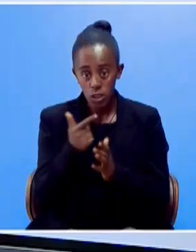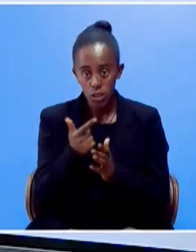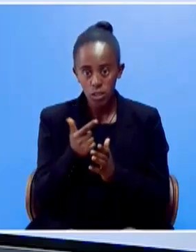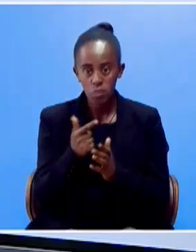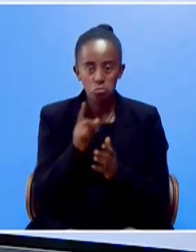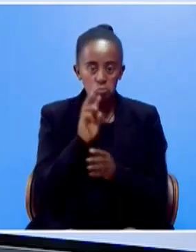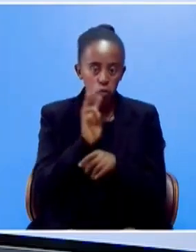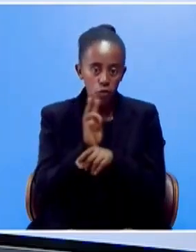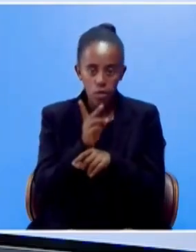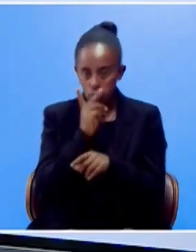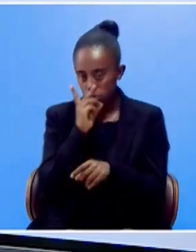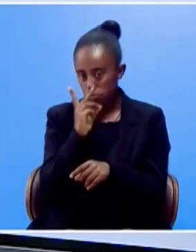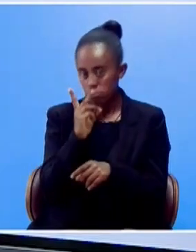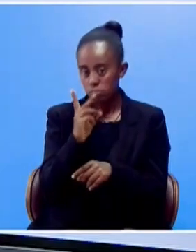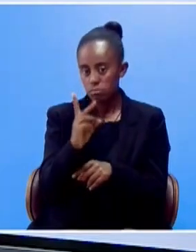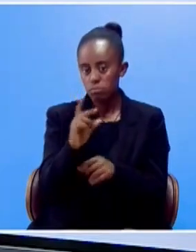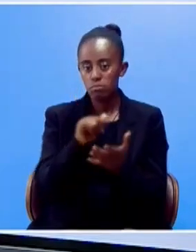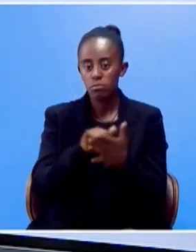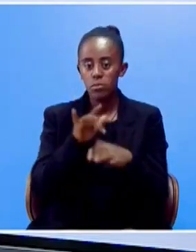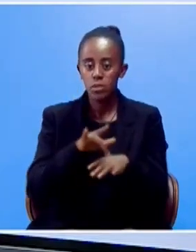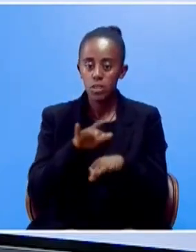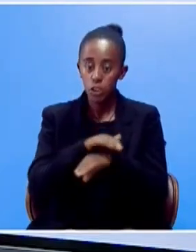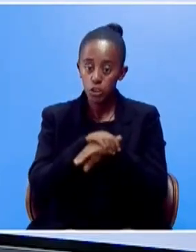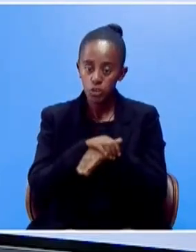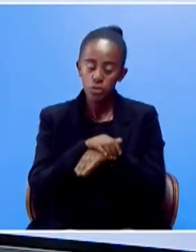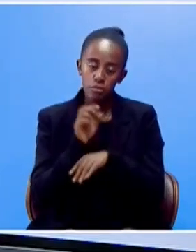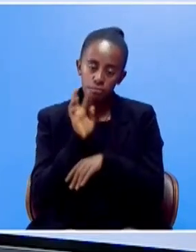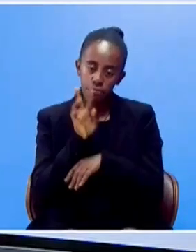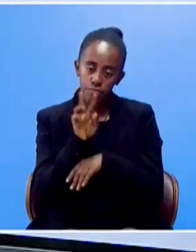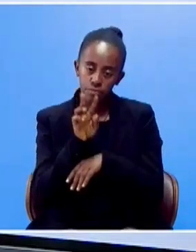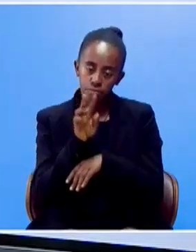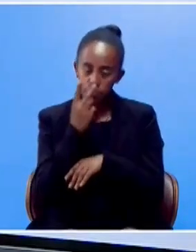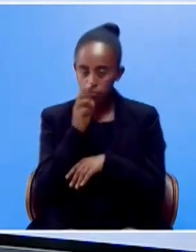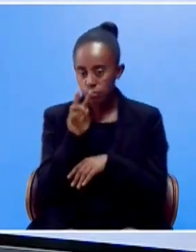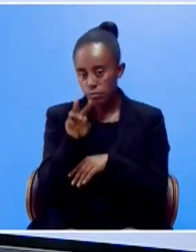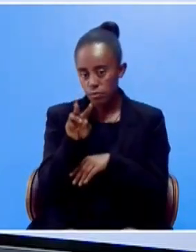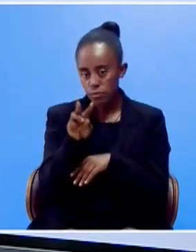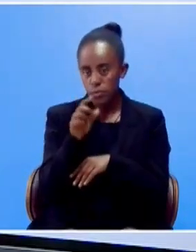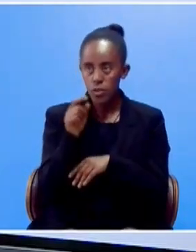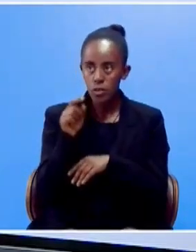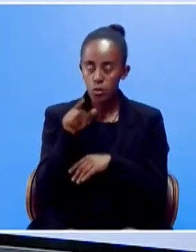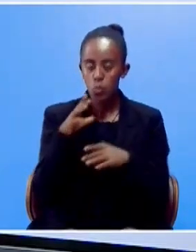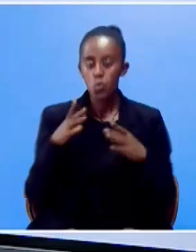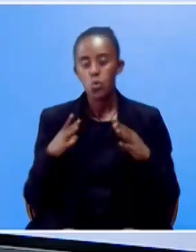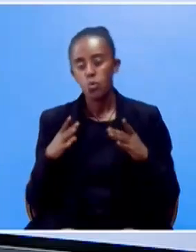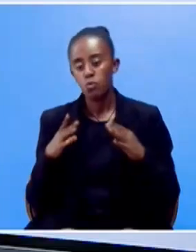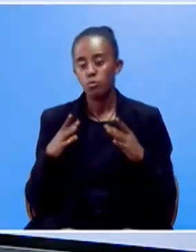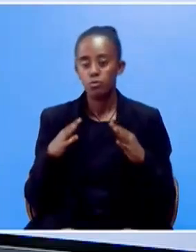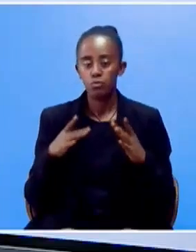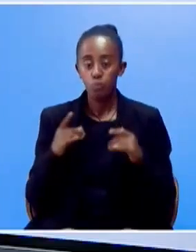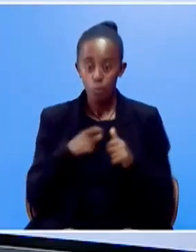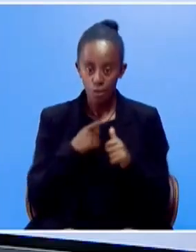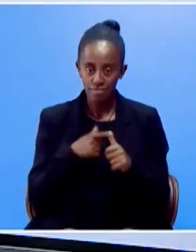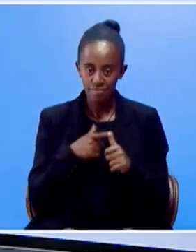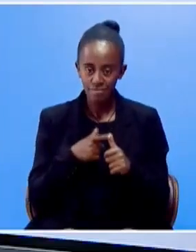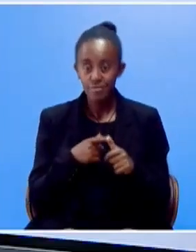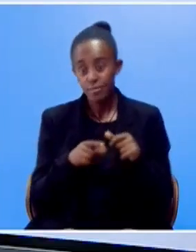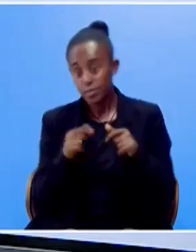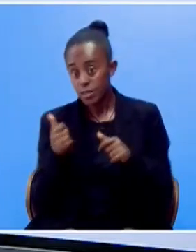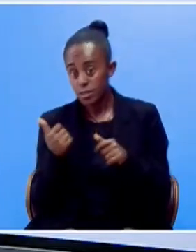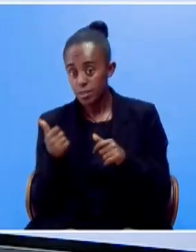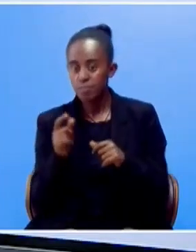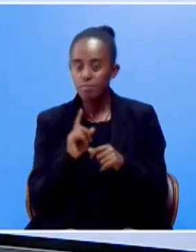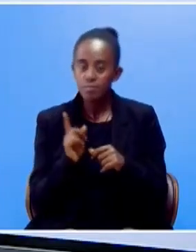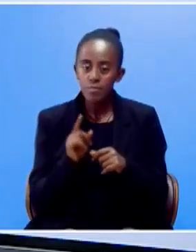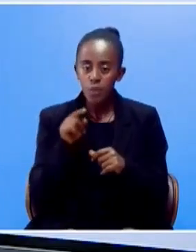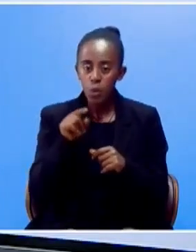movies that are made in English, yes, you entertain yourself, that is one thing, and on the other side,